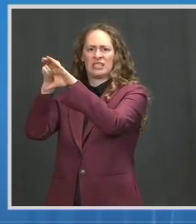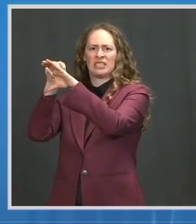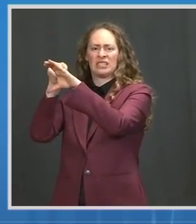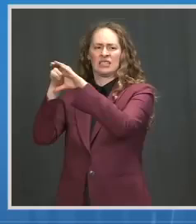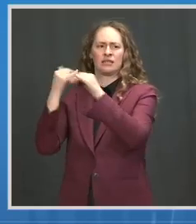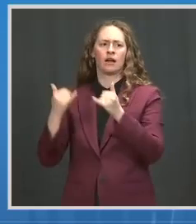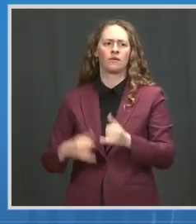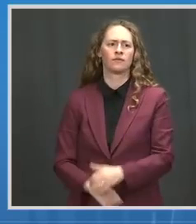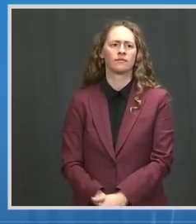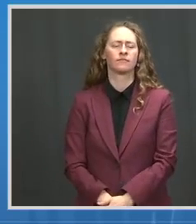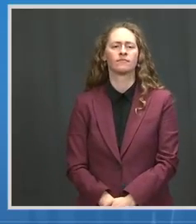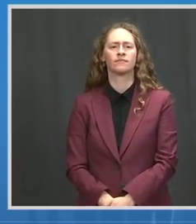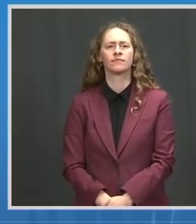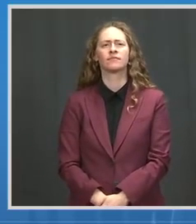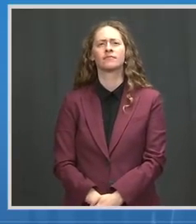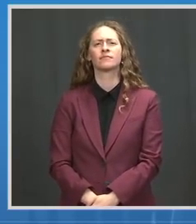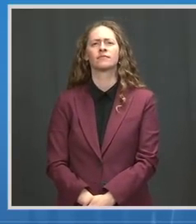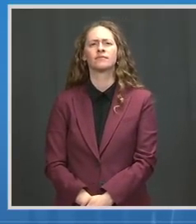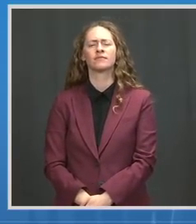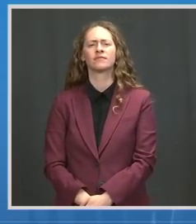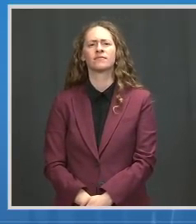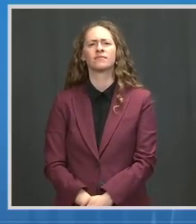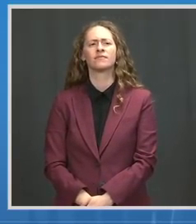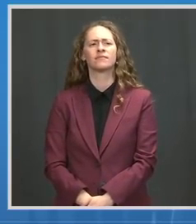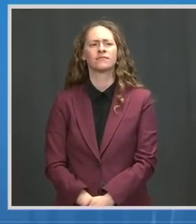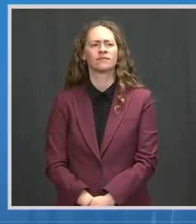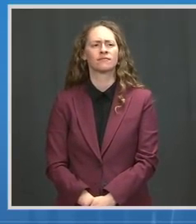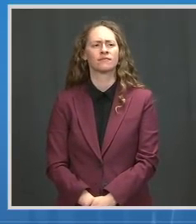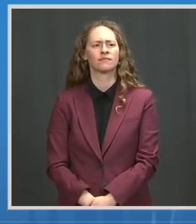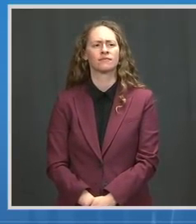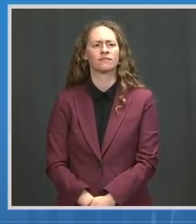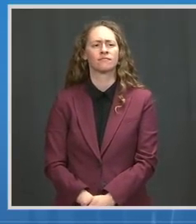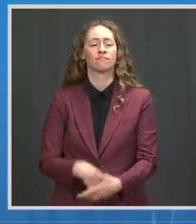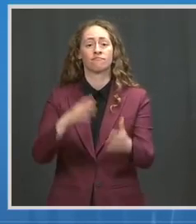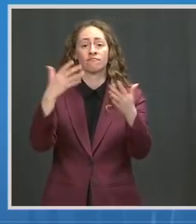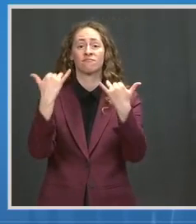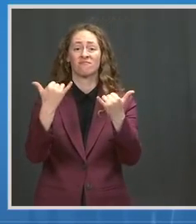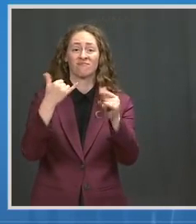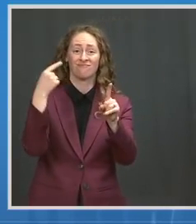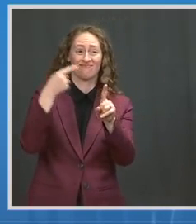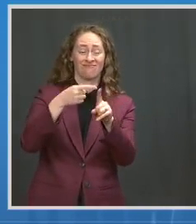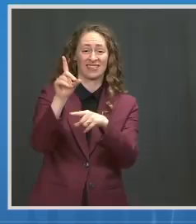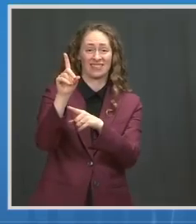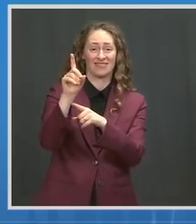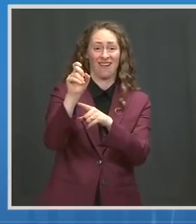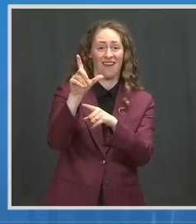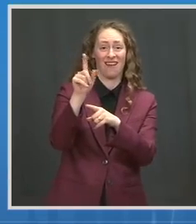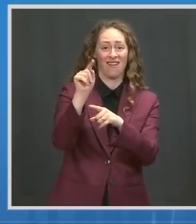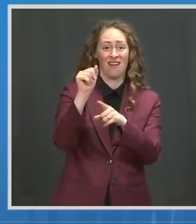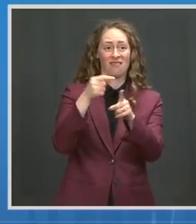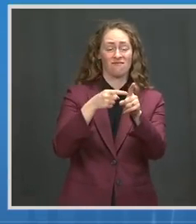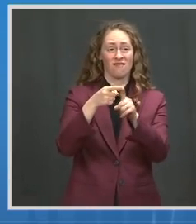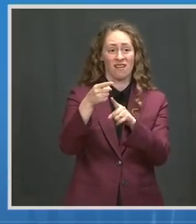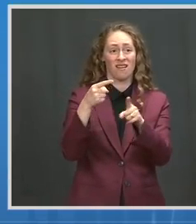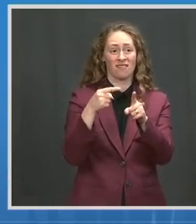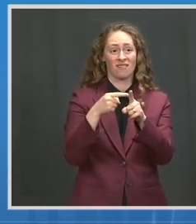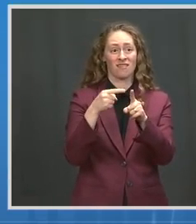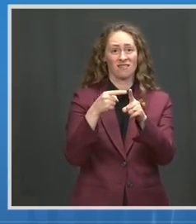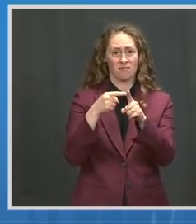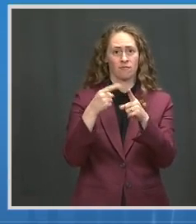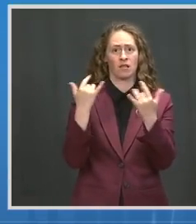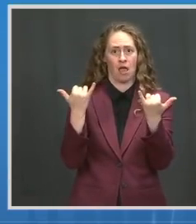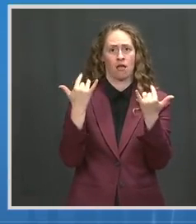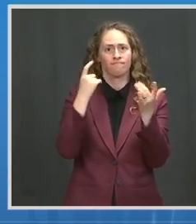That variant, the Delta variant, currently accounts for more than 6% of